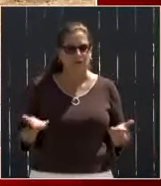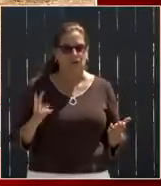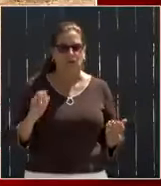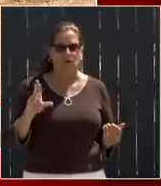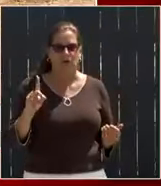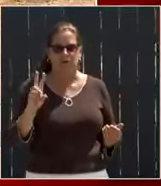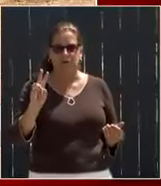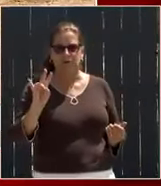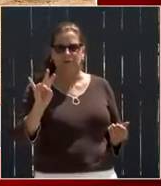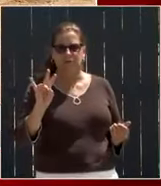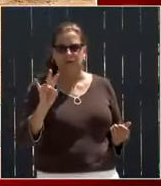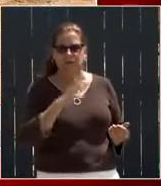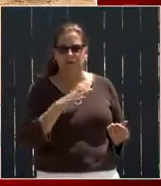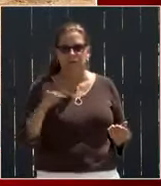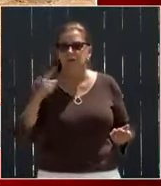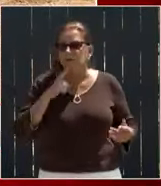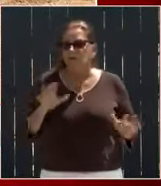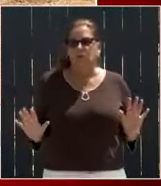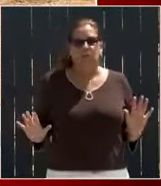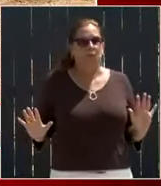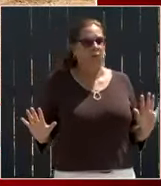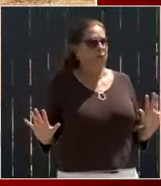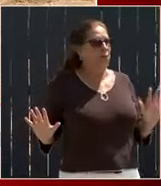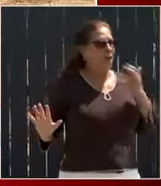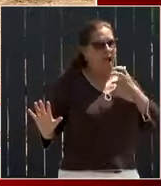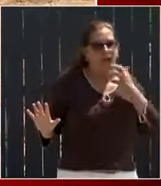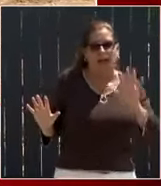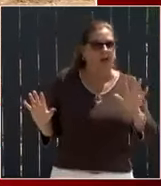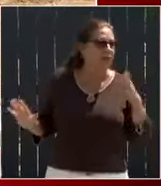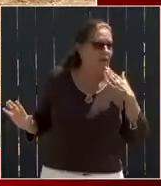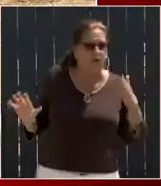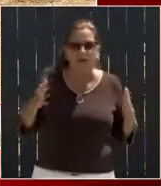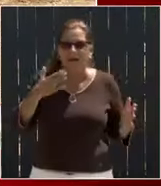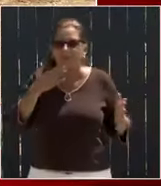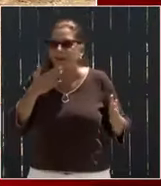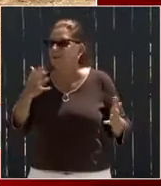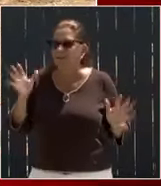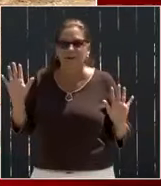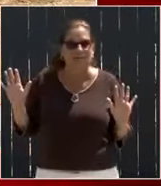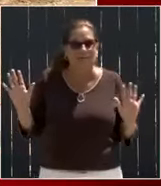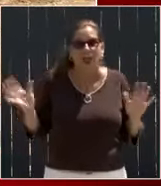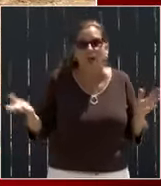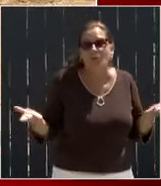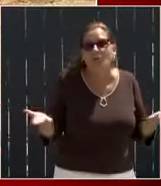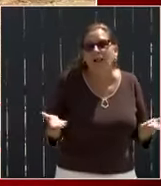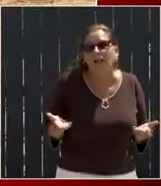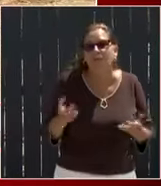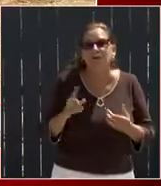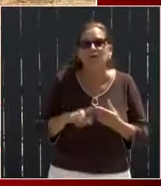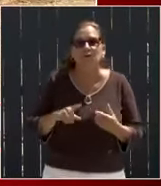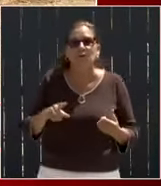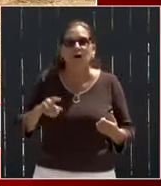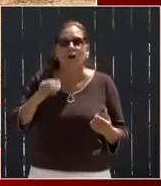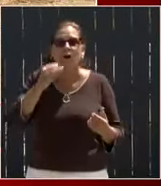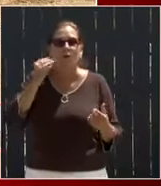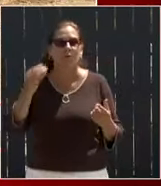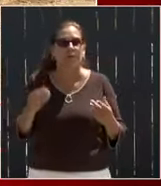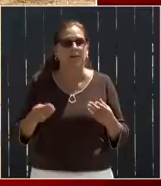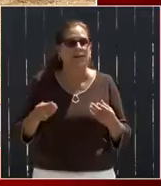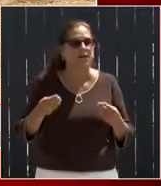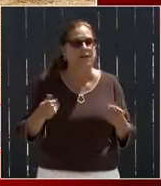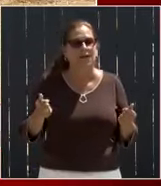Whew. Good morning and welcome to 7B02, or as I like to refer to it as, home of the Skyland Town Center, the